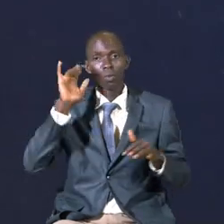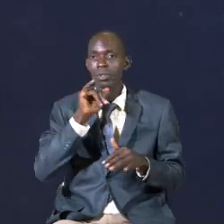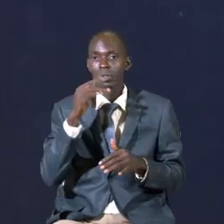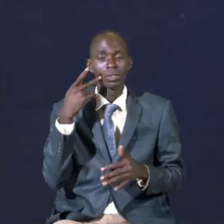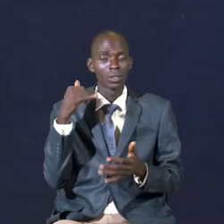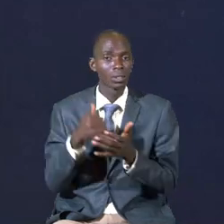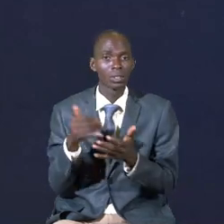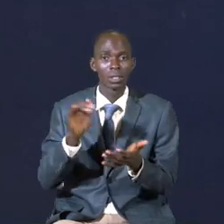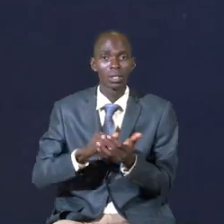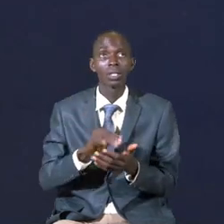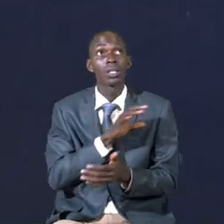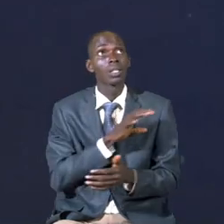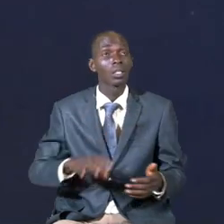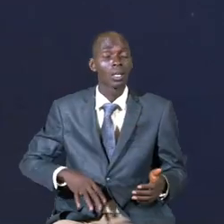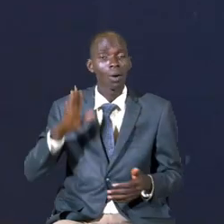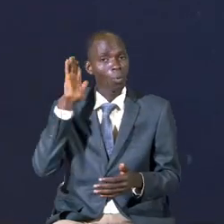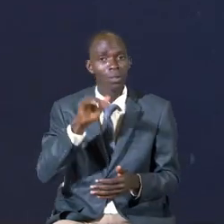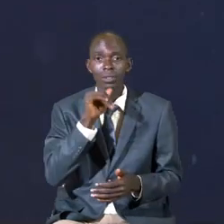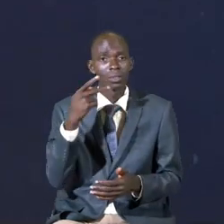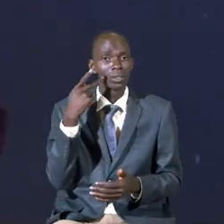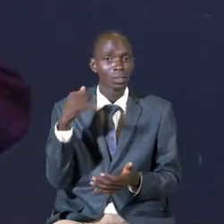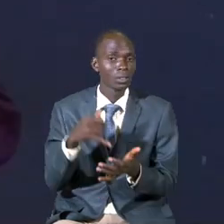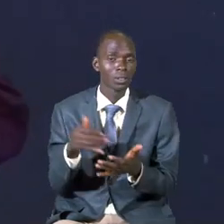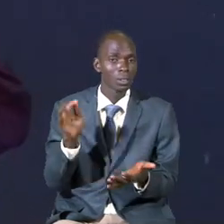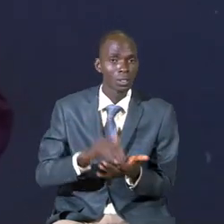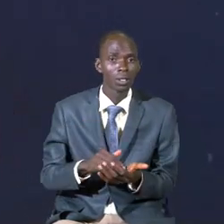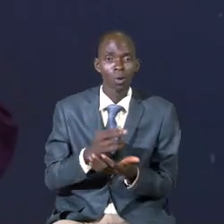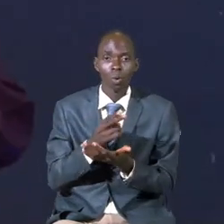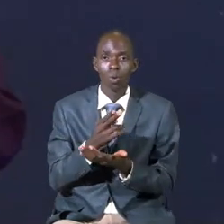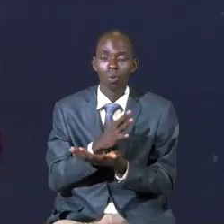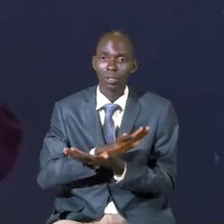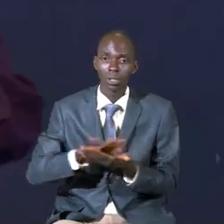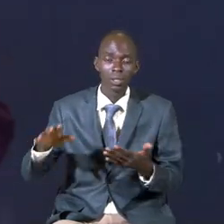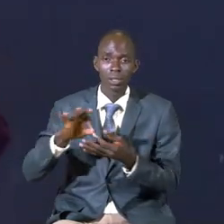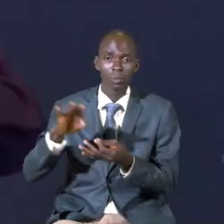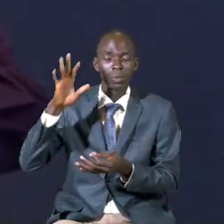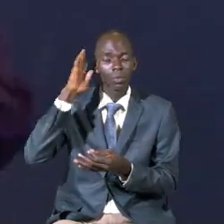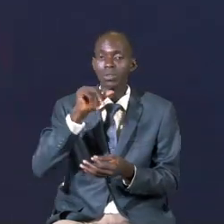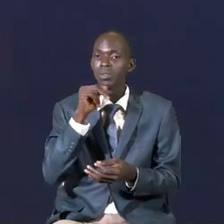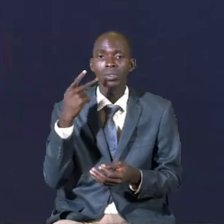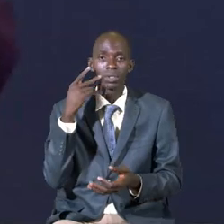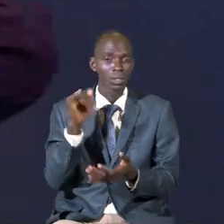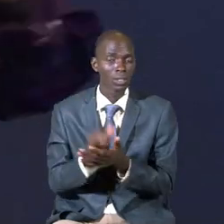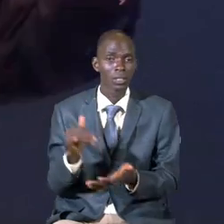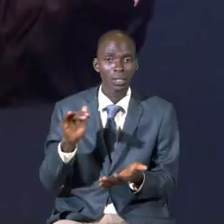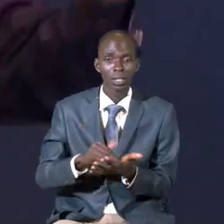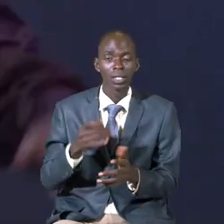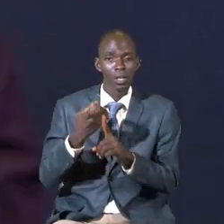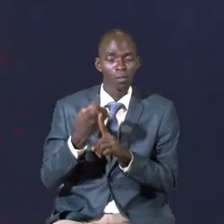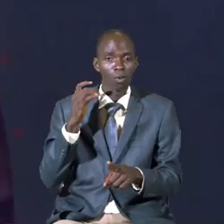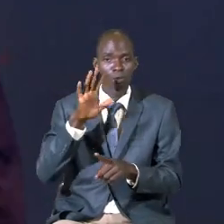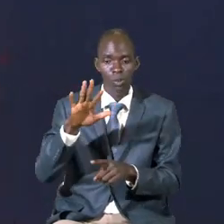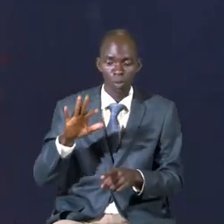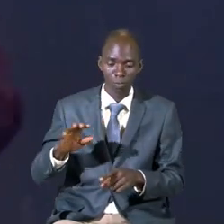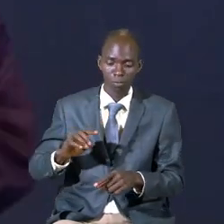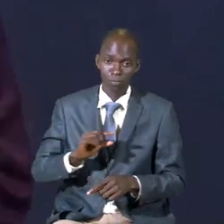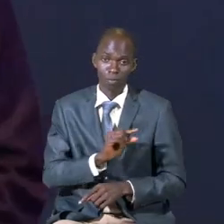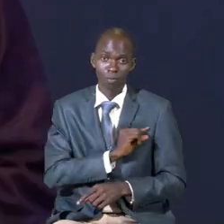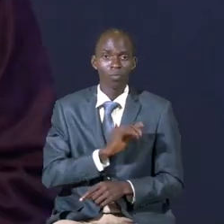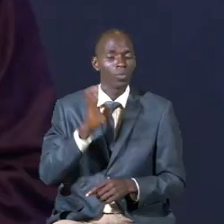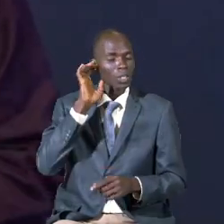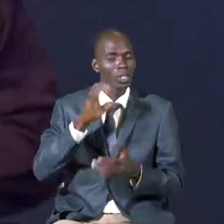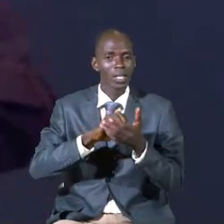again the holy spirit will not say that again even from your conscience from your mind it blocks out everything and then